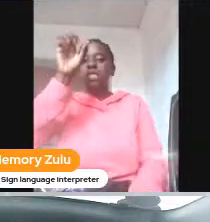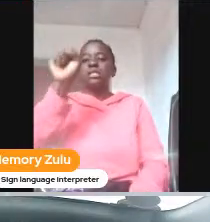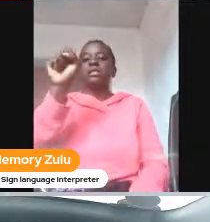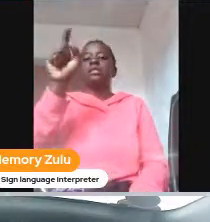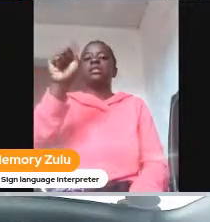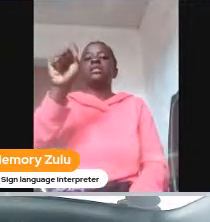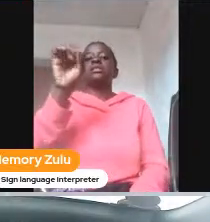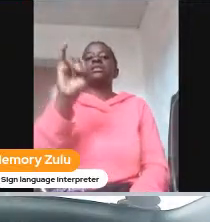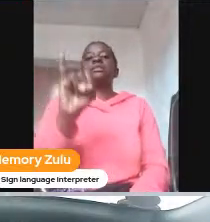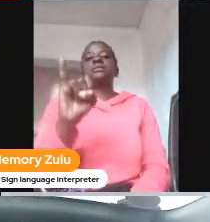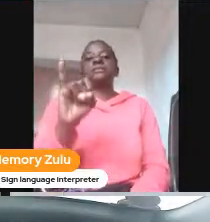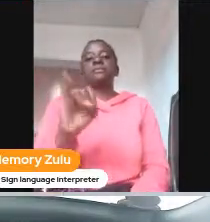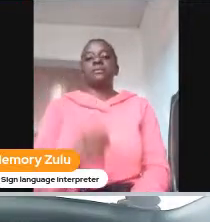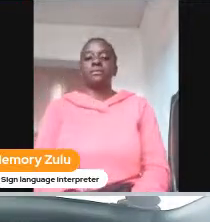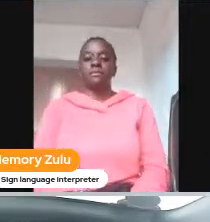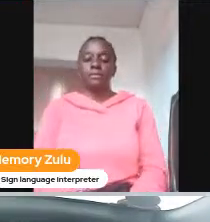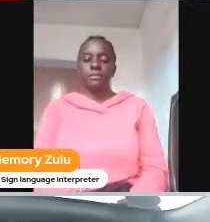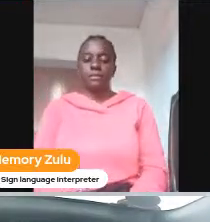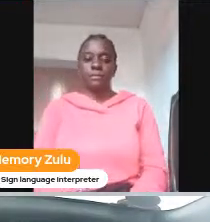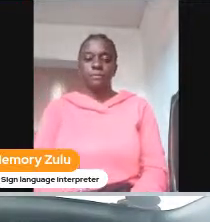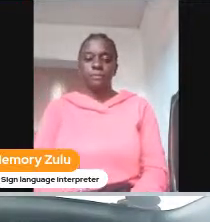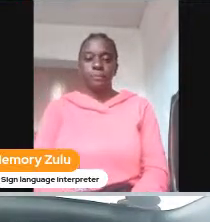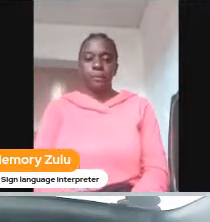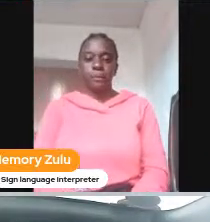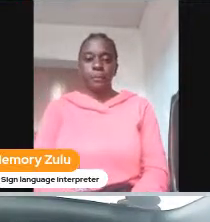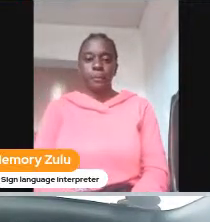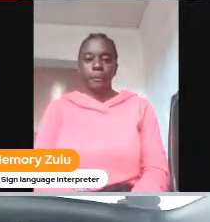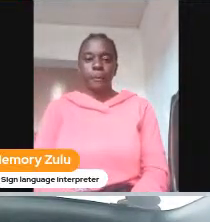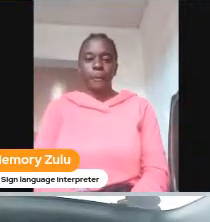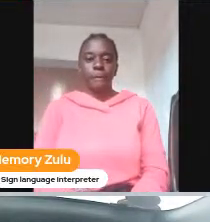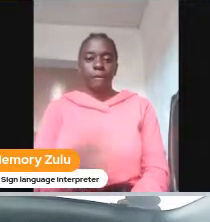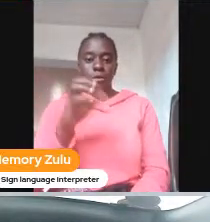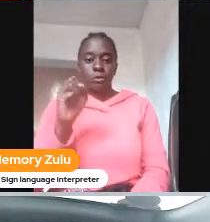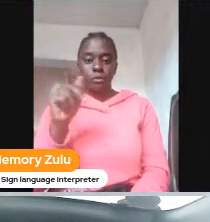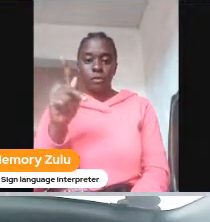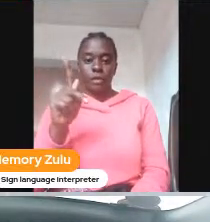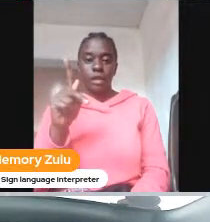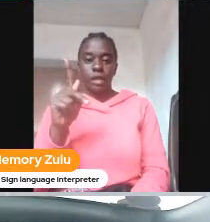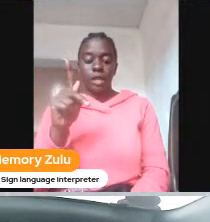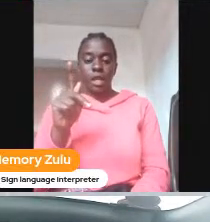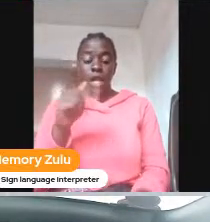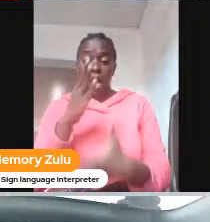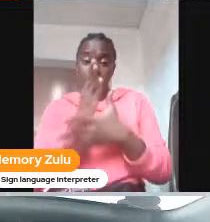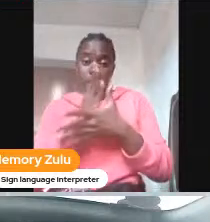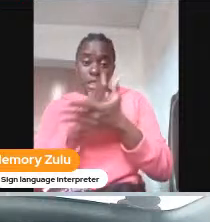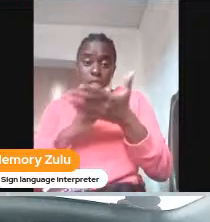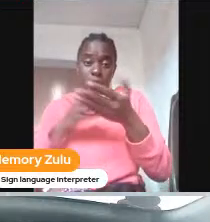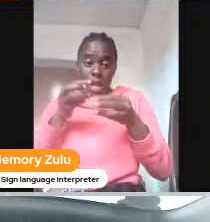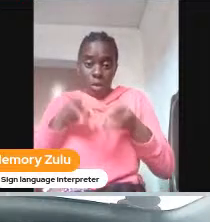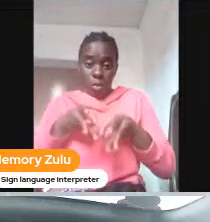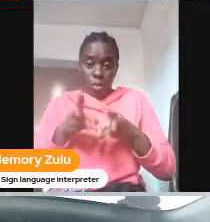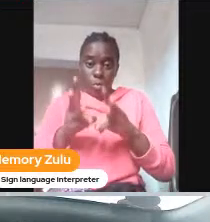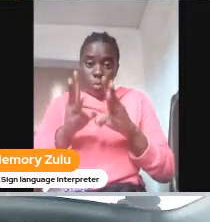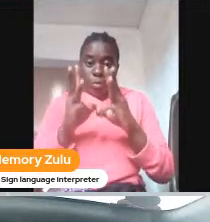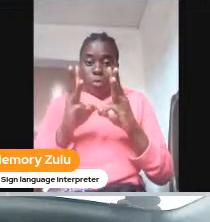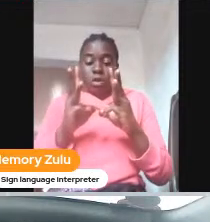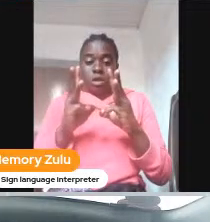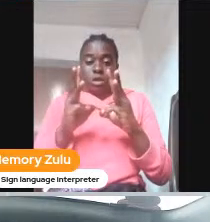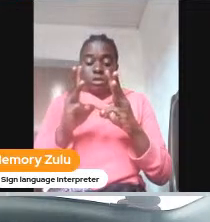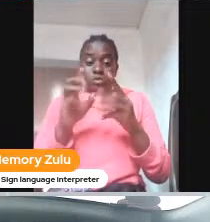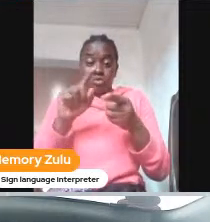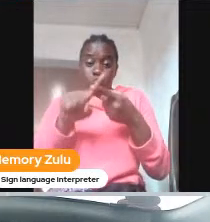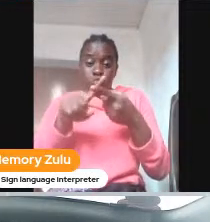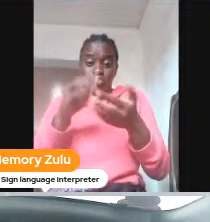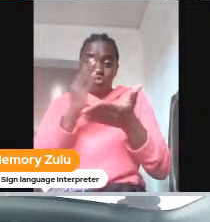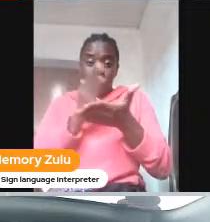Okay, so some of the preventive measures that someone should take to prevent STIs.